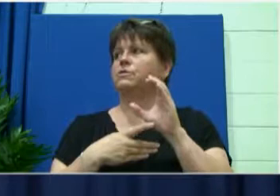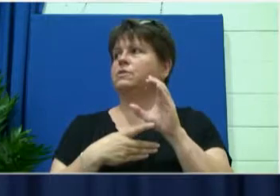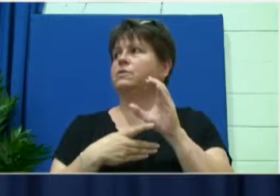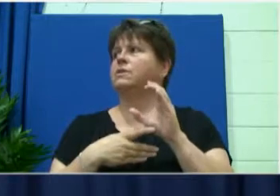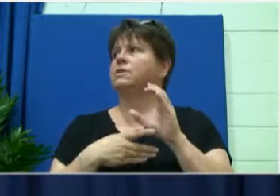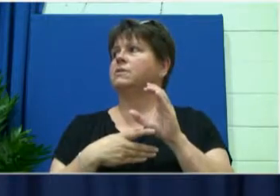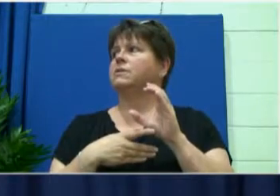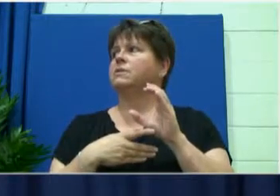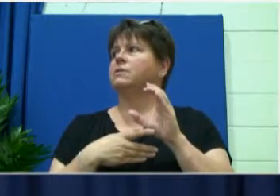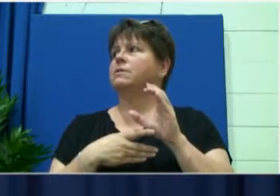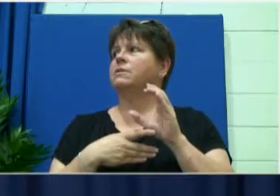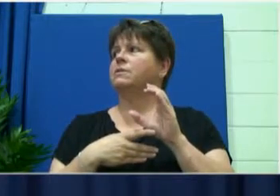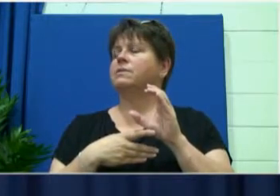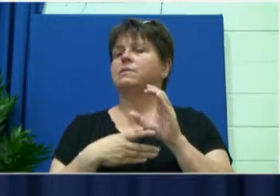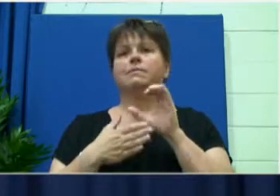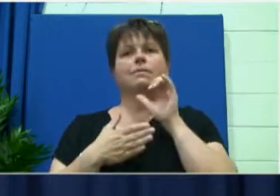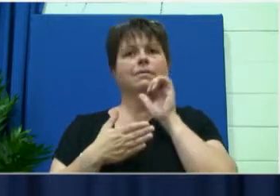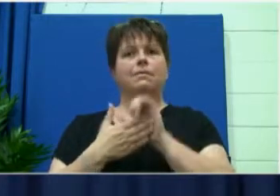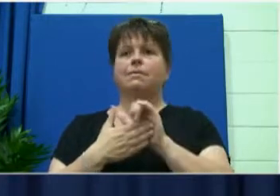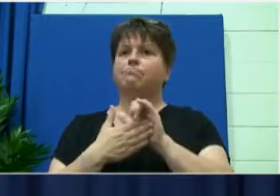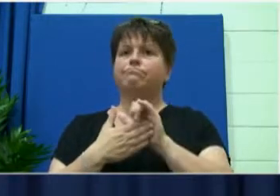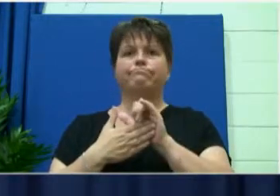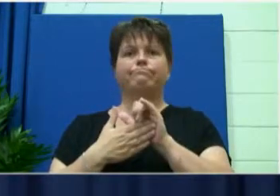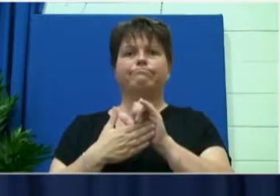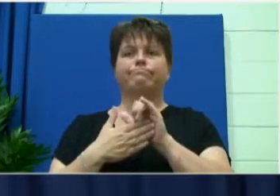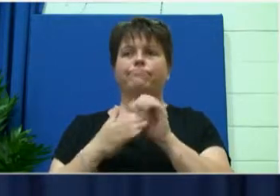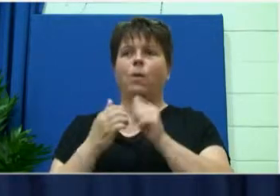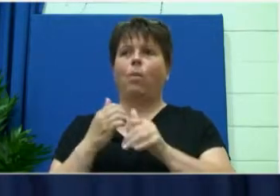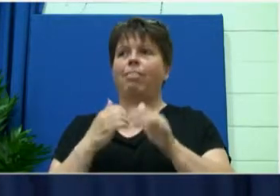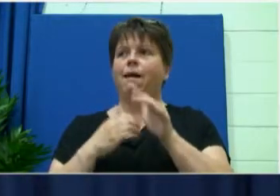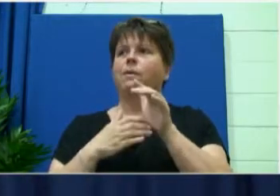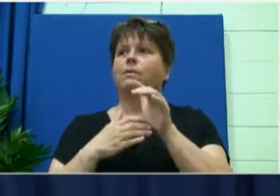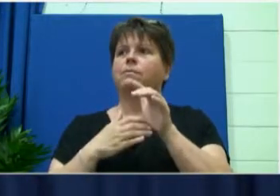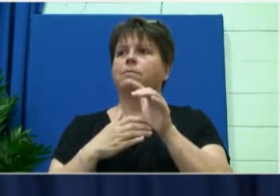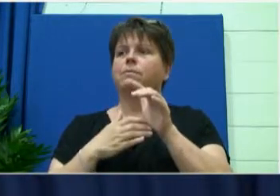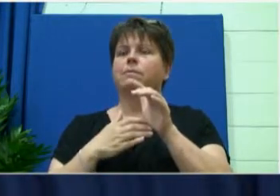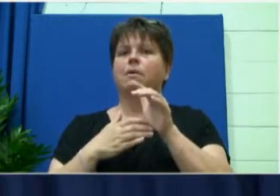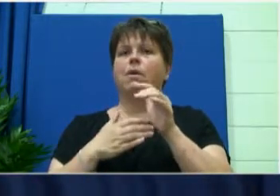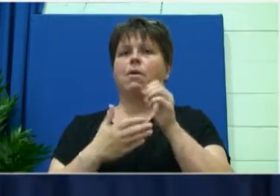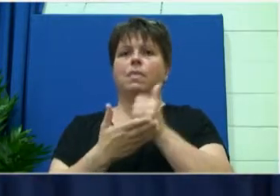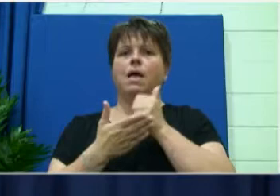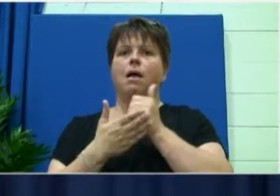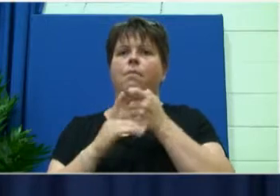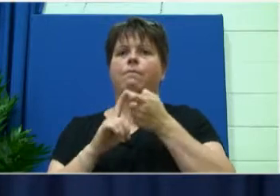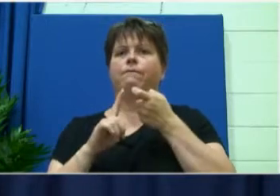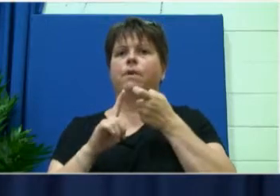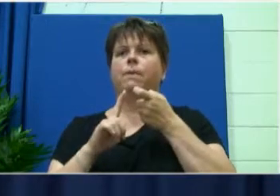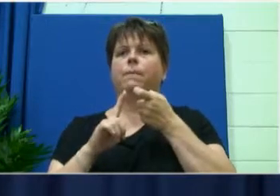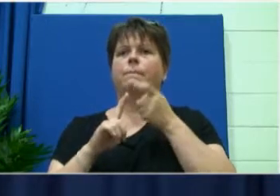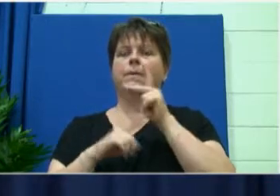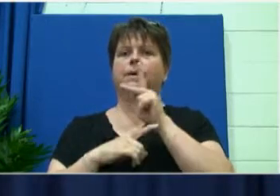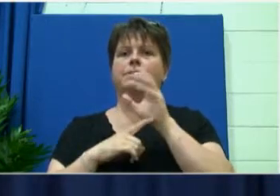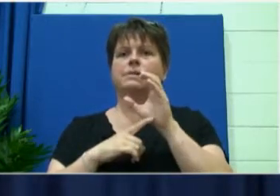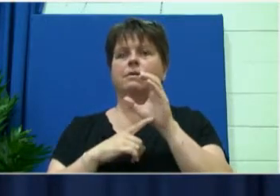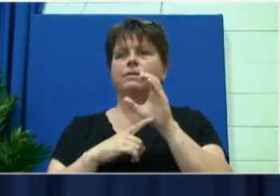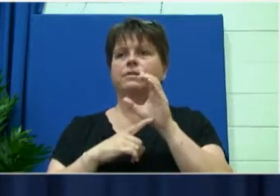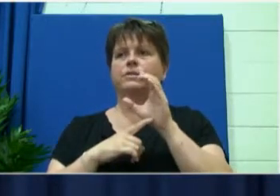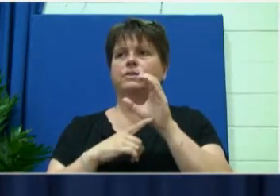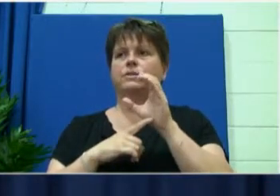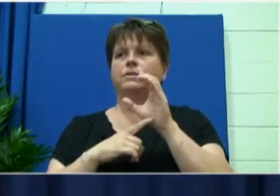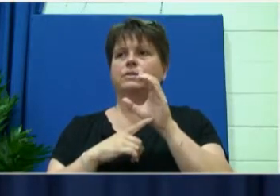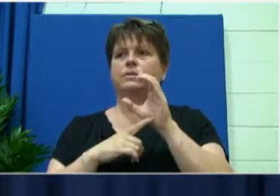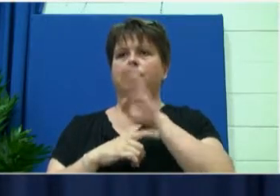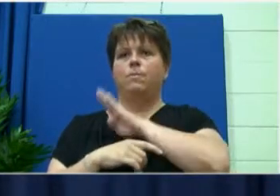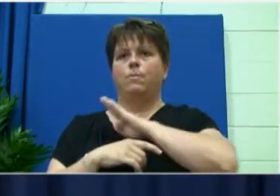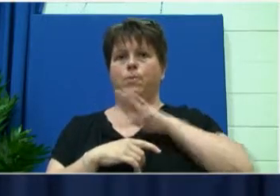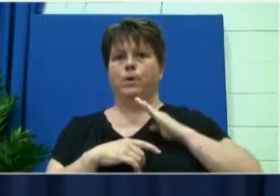College. That would not have been possible without all of the assistance from the Kaskaskia